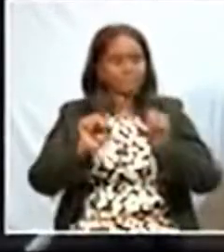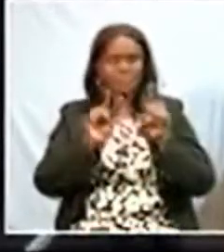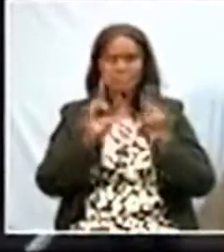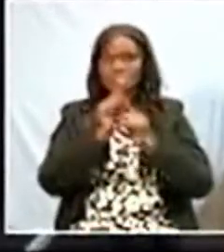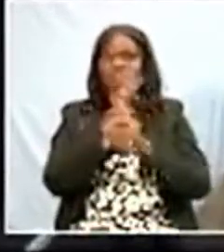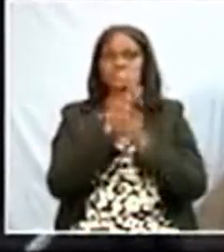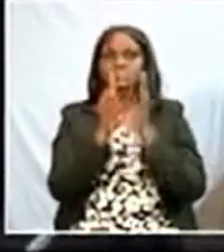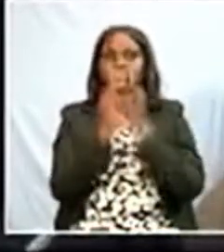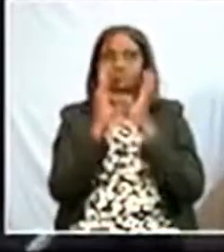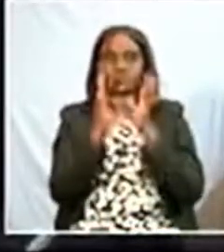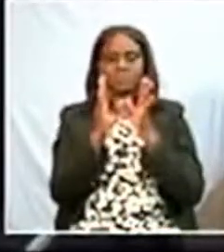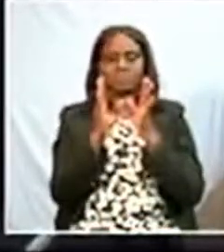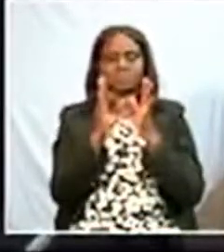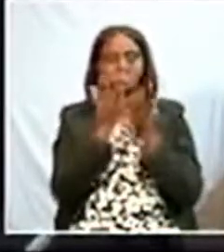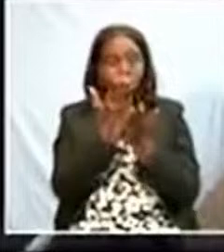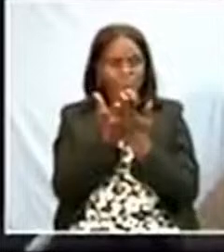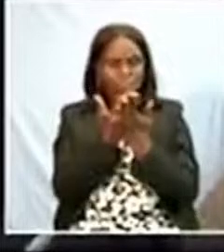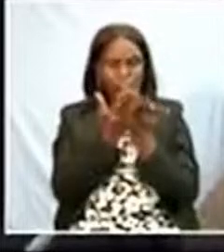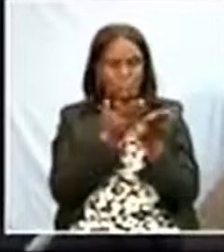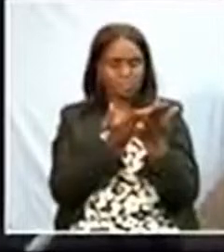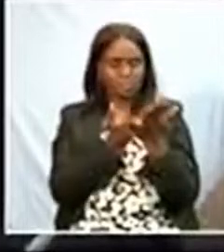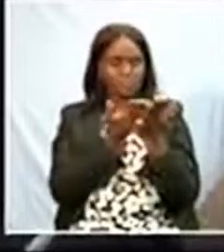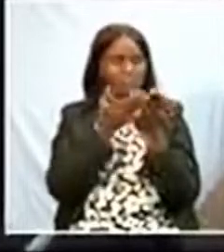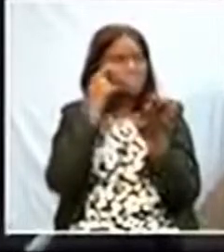contractor, he bid for